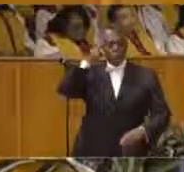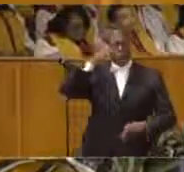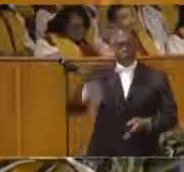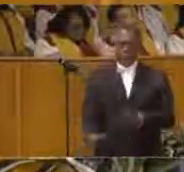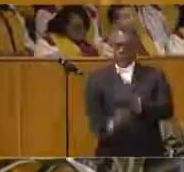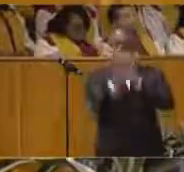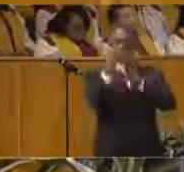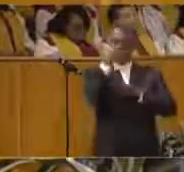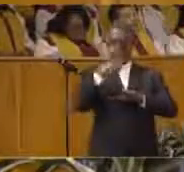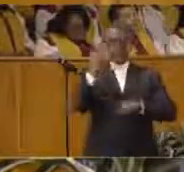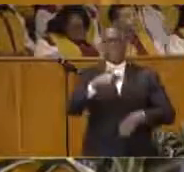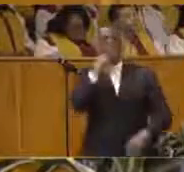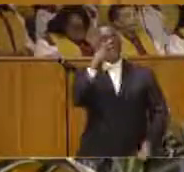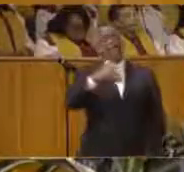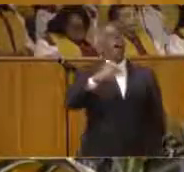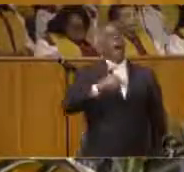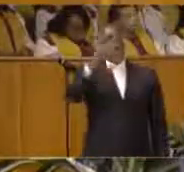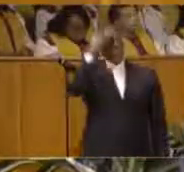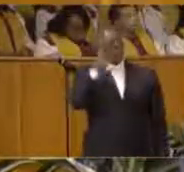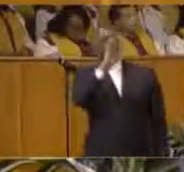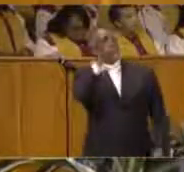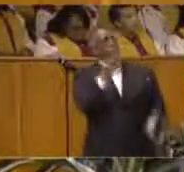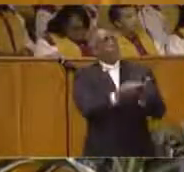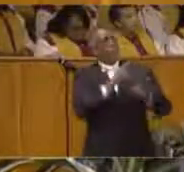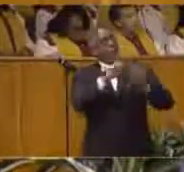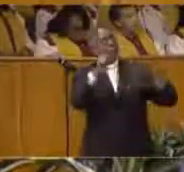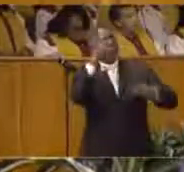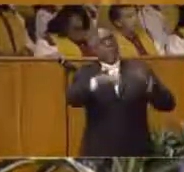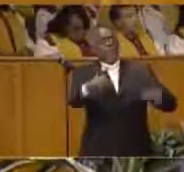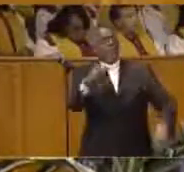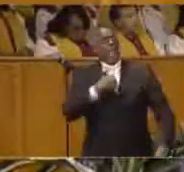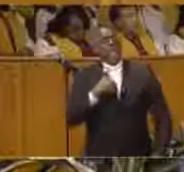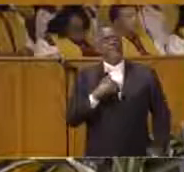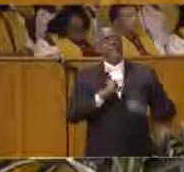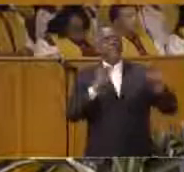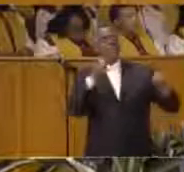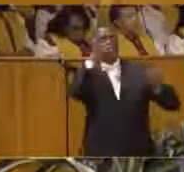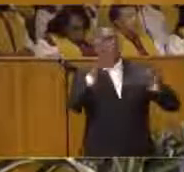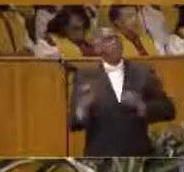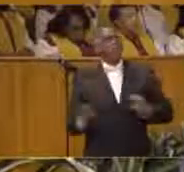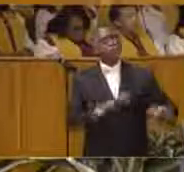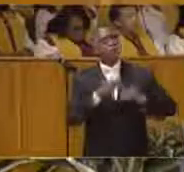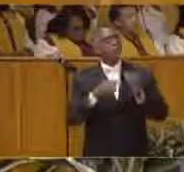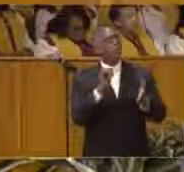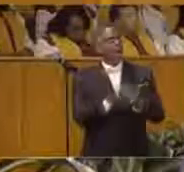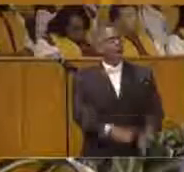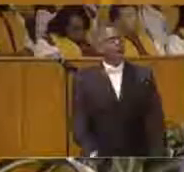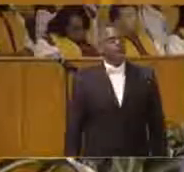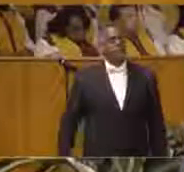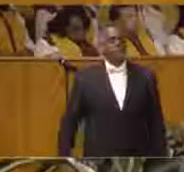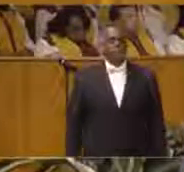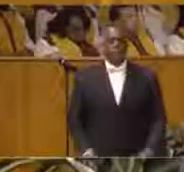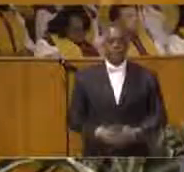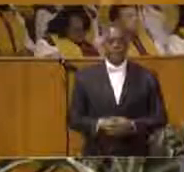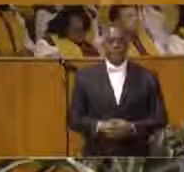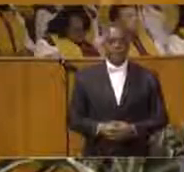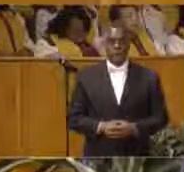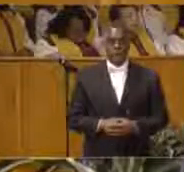my face and saying, God, I know it's yours, but you can't have it, and there's nothing you can do about it.